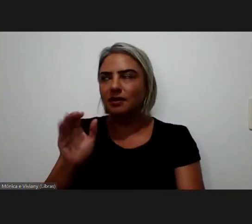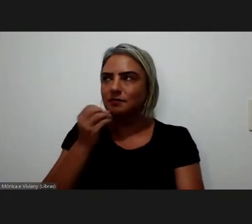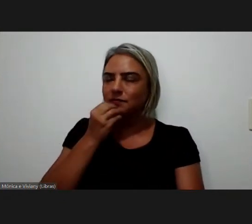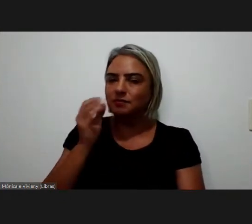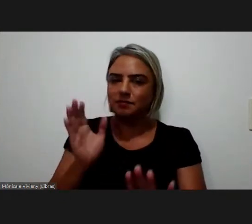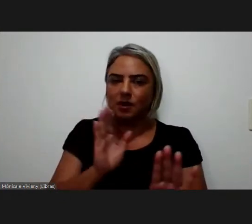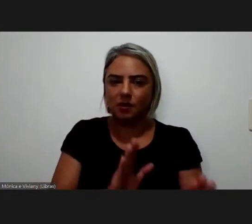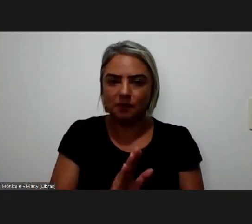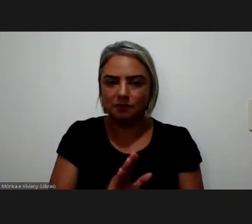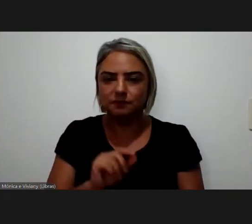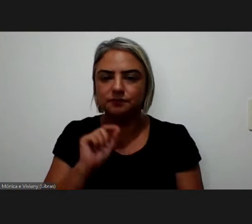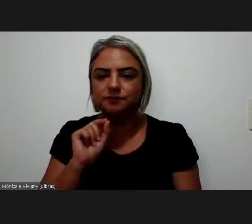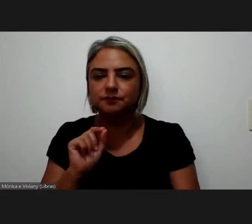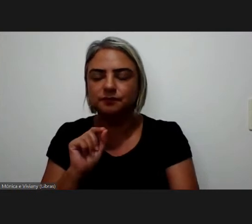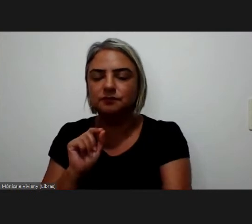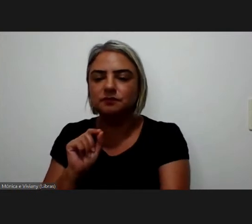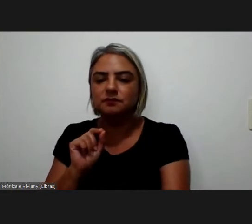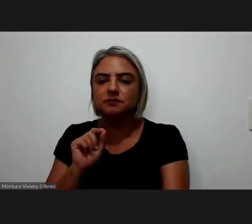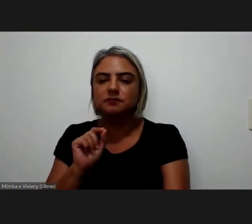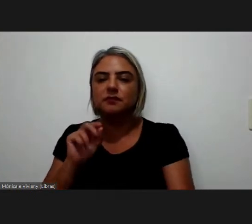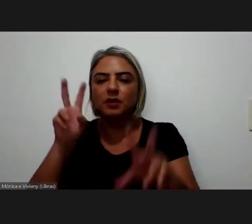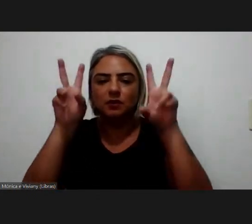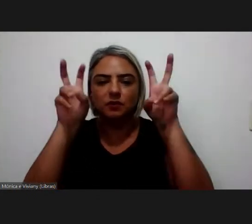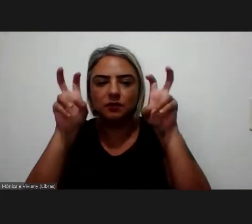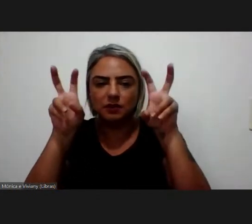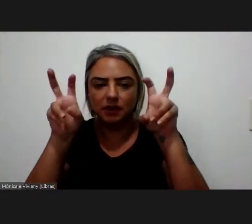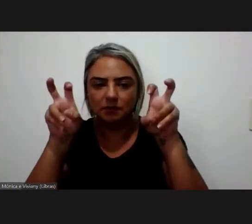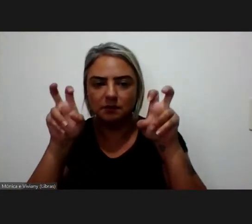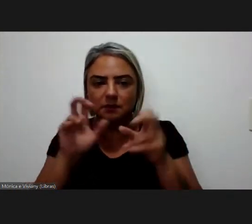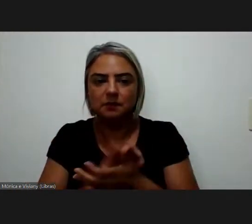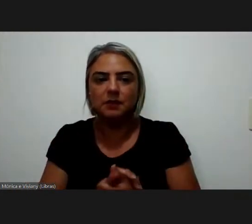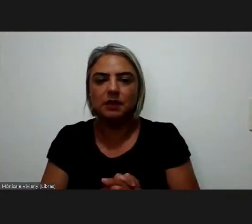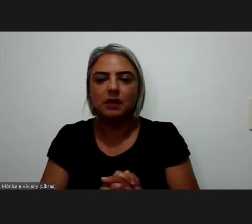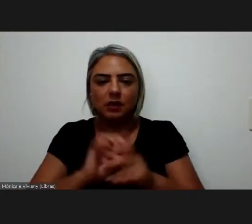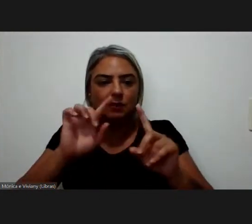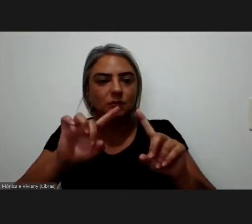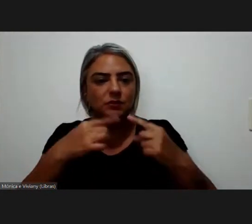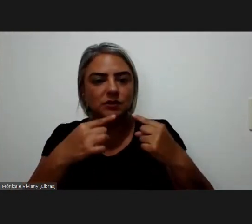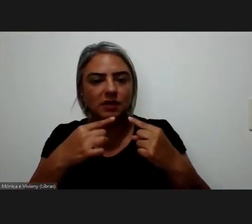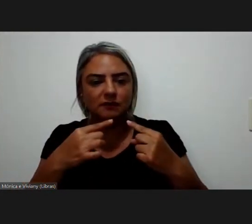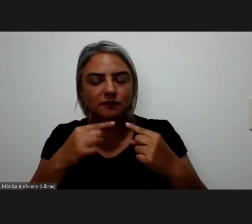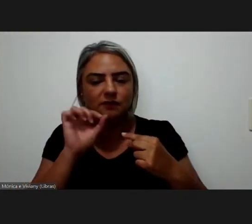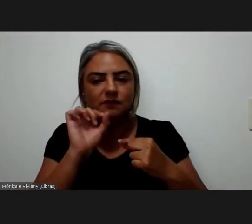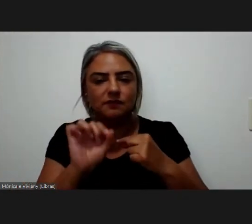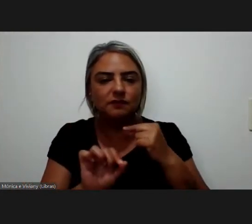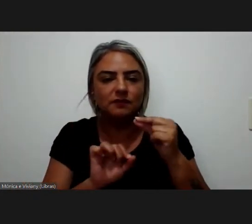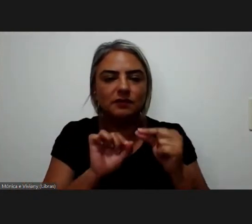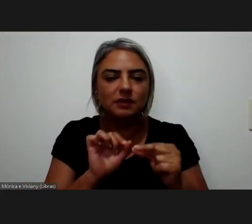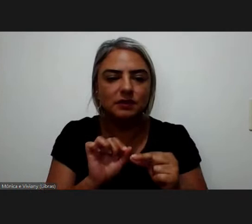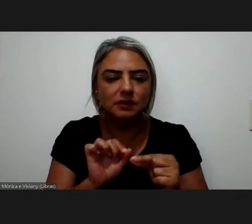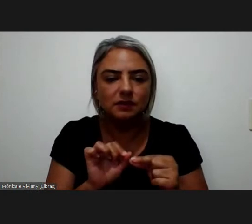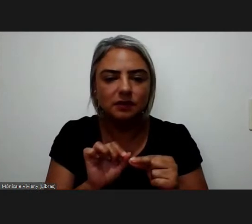WHO, so Lorena, but dealing with the theme of the challenge